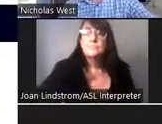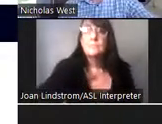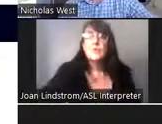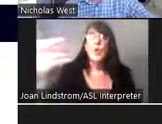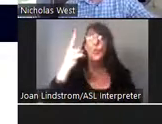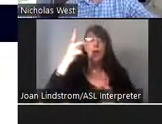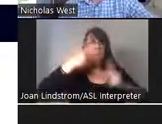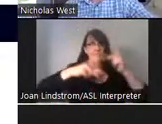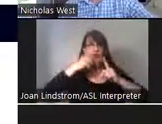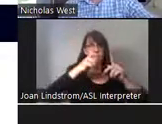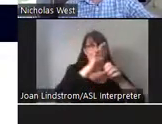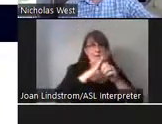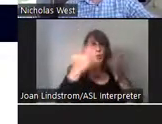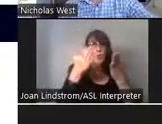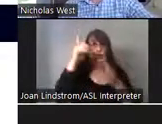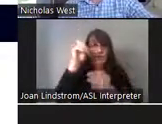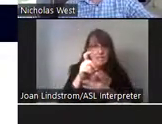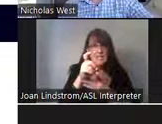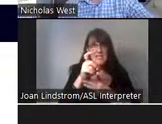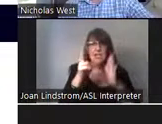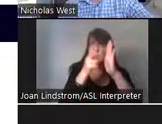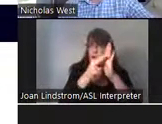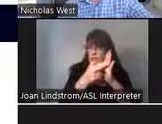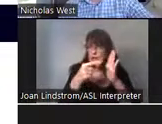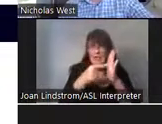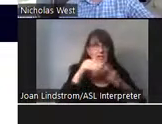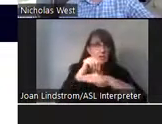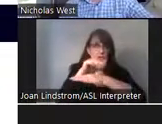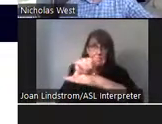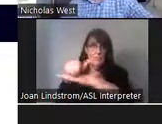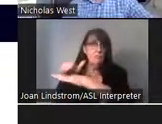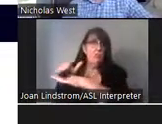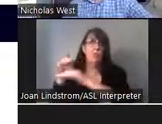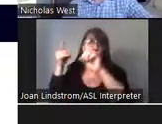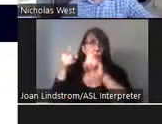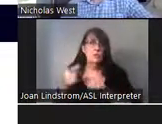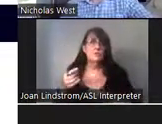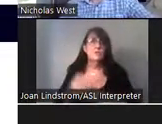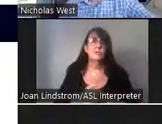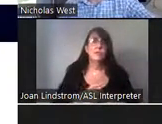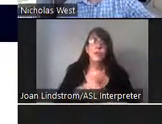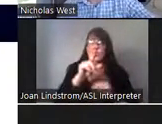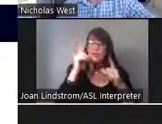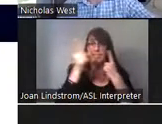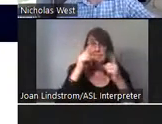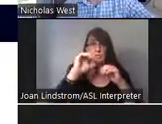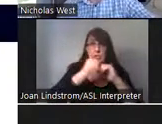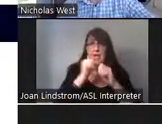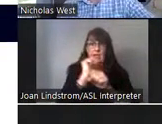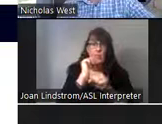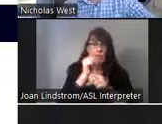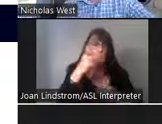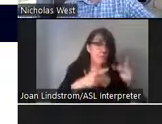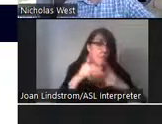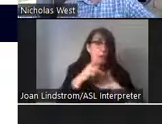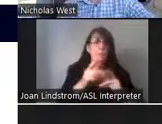you're describing what you need the contractor to do or the deliverable. And you consider how the work's performed.